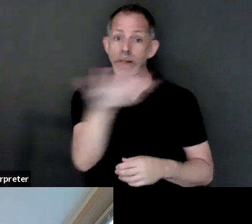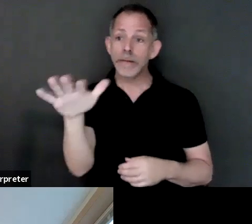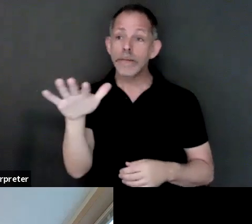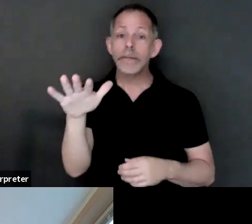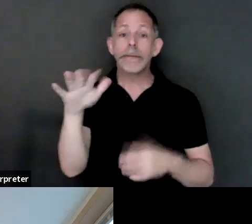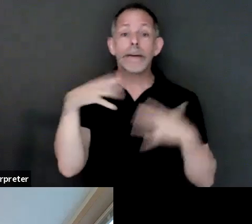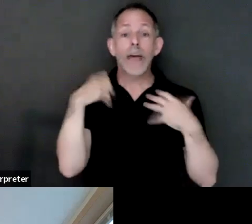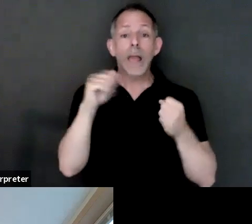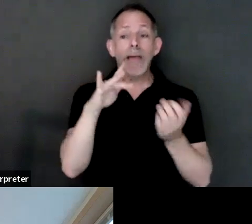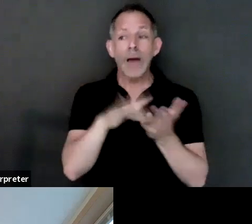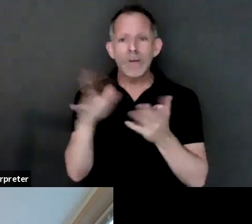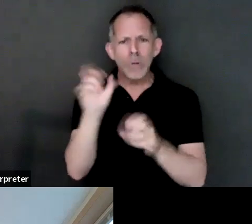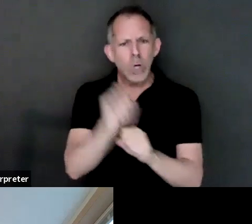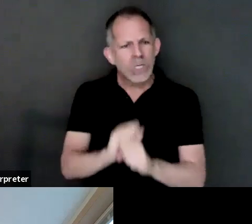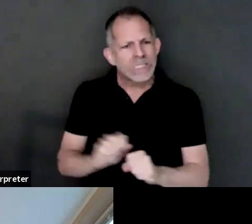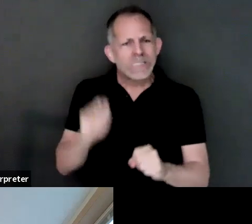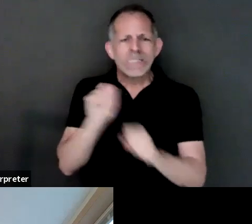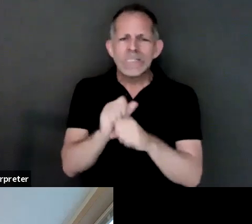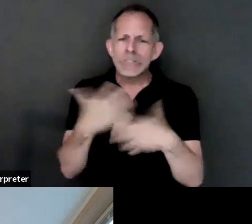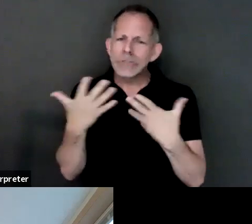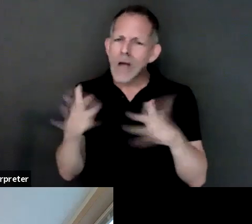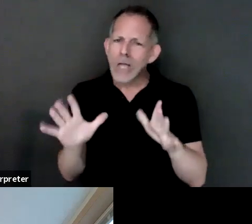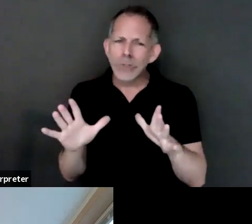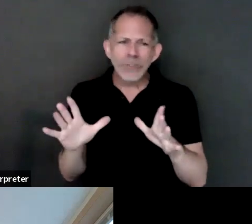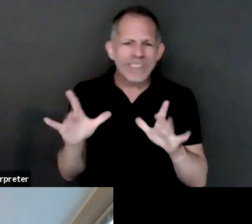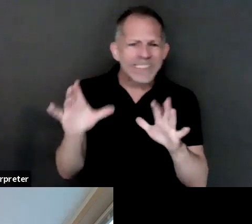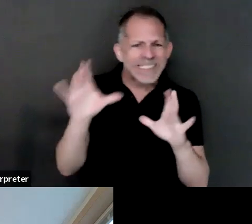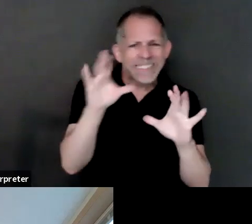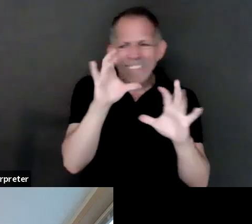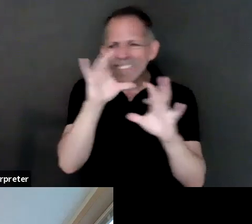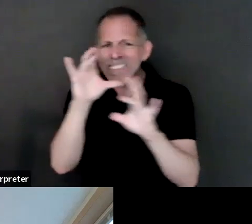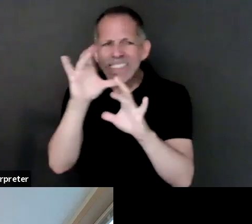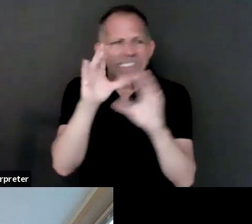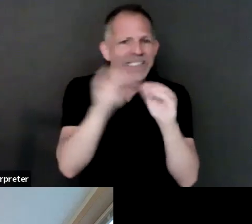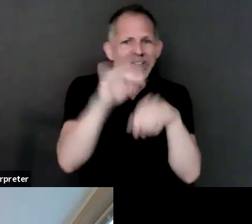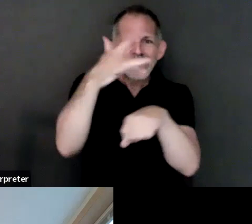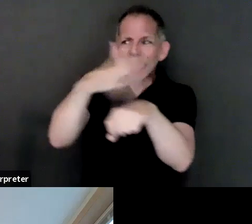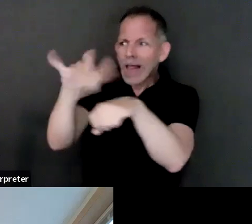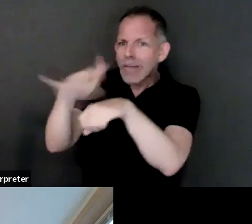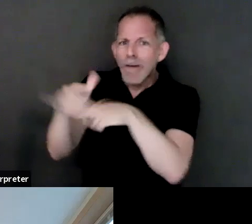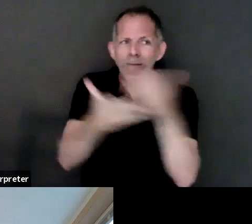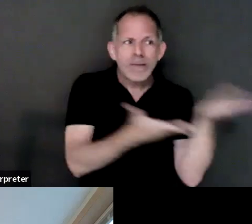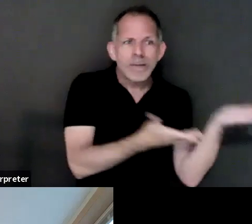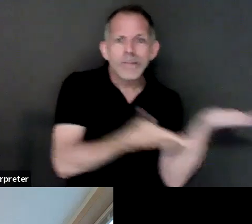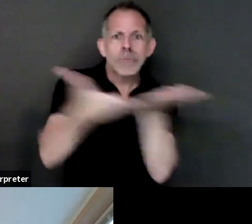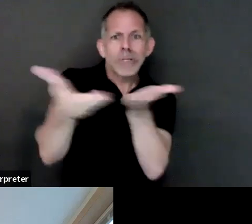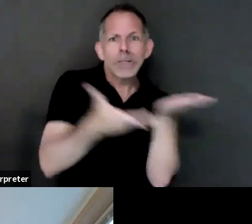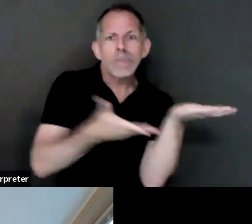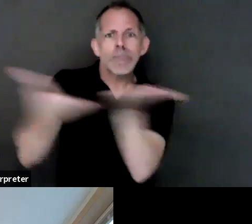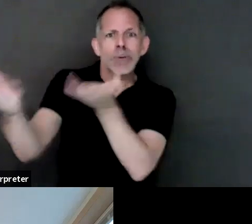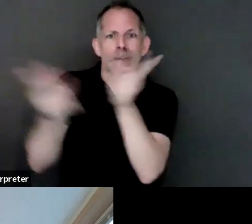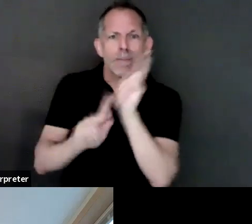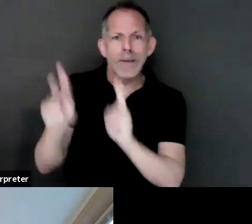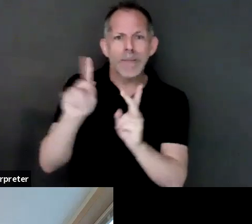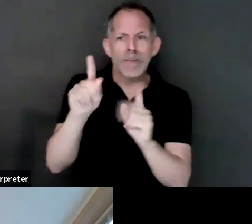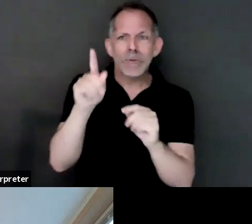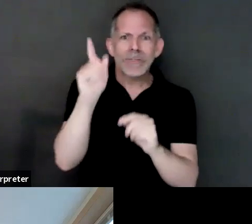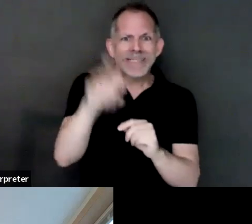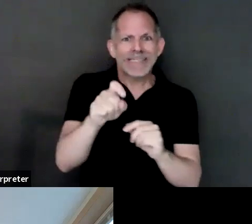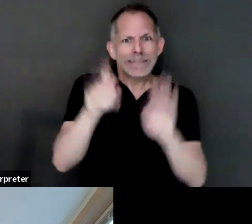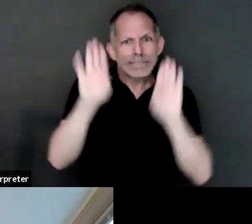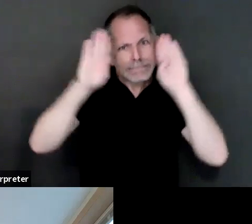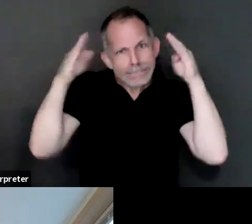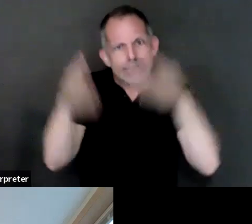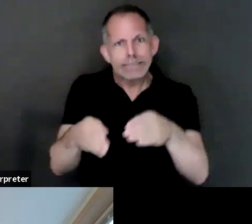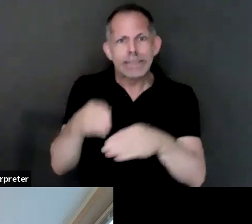for everyone that needs one, but increasing COVID hospitalizations are putting us on the brink of not being able to do so.